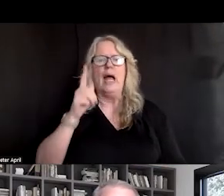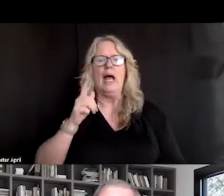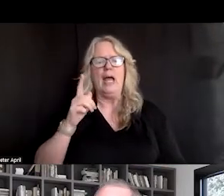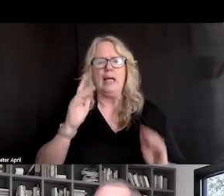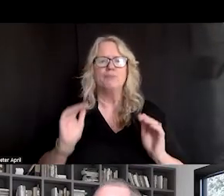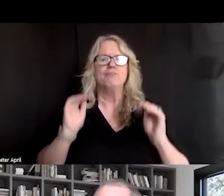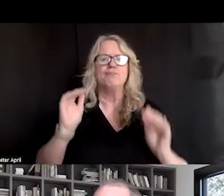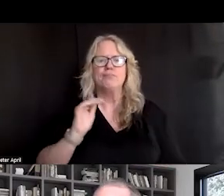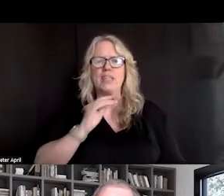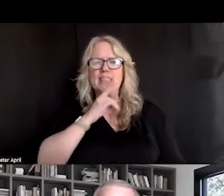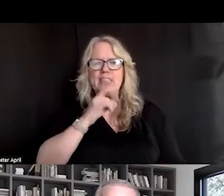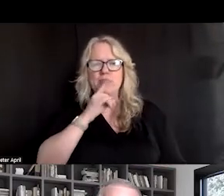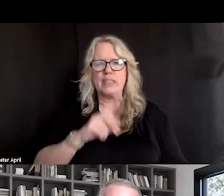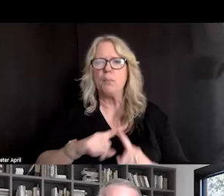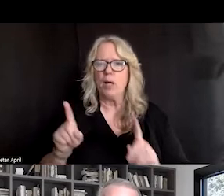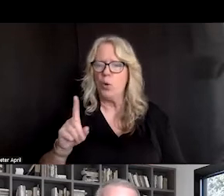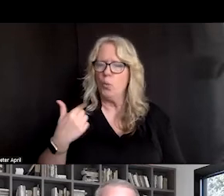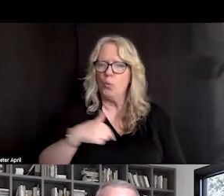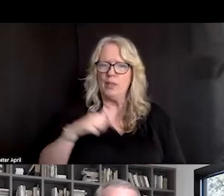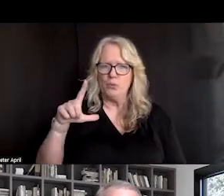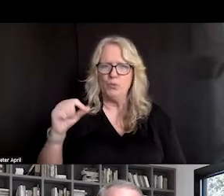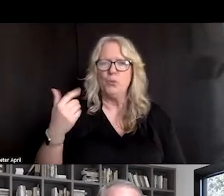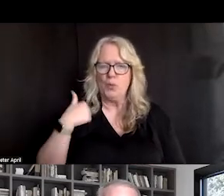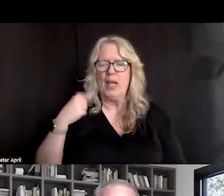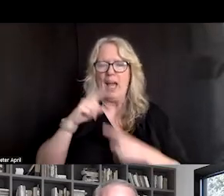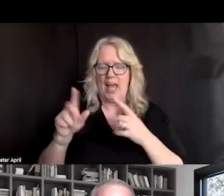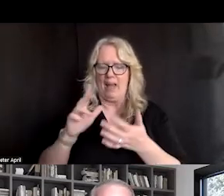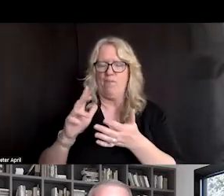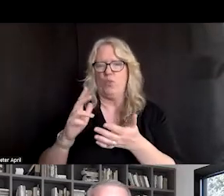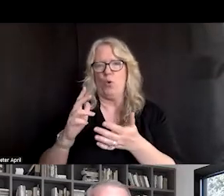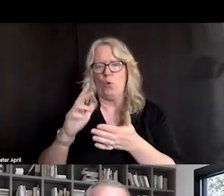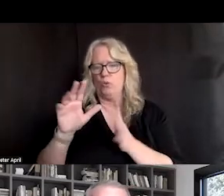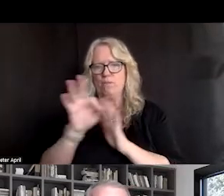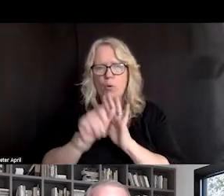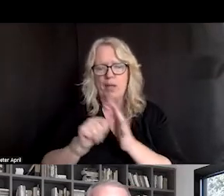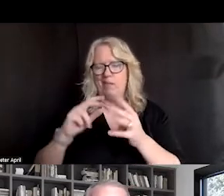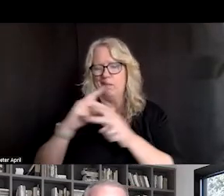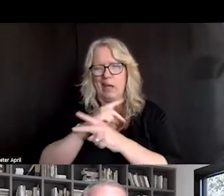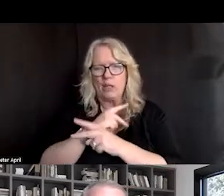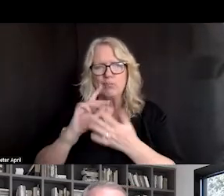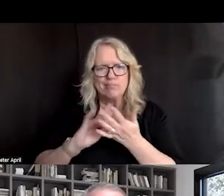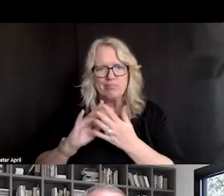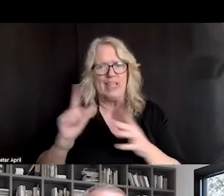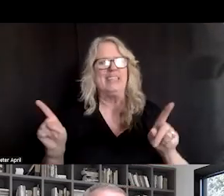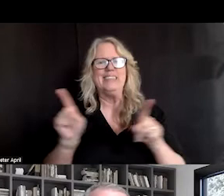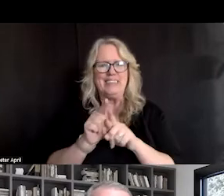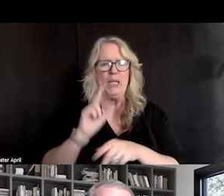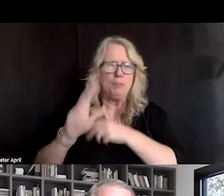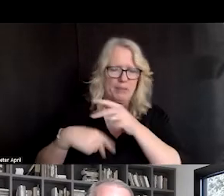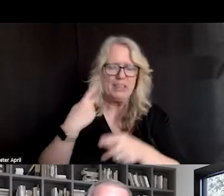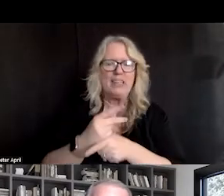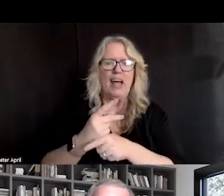Erlang C, but yes, Suzanne. But we have those algorithms in all of these tools, right? And they have to do with the same kind